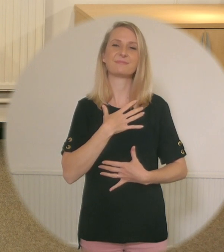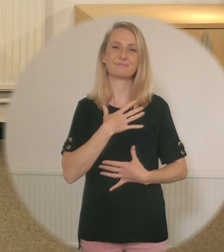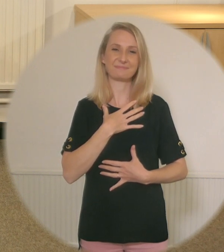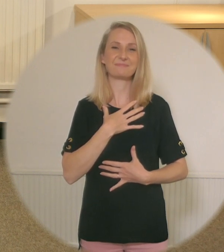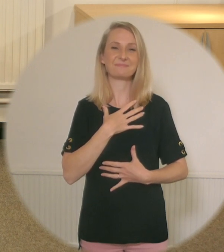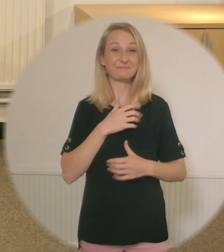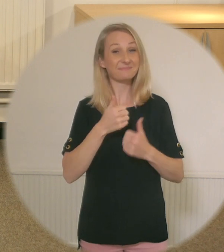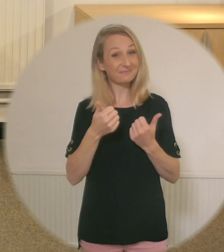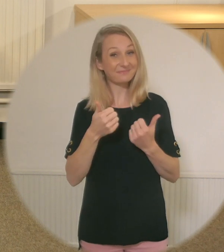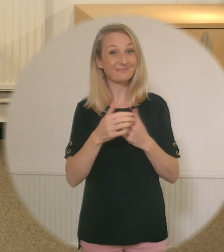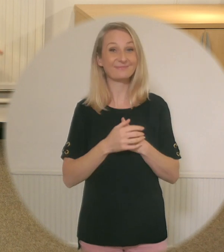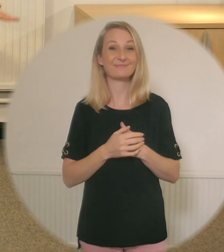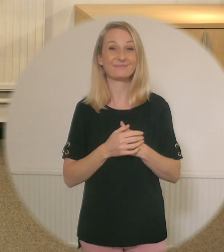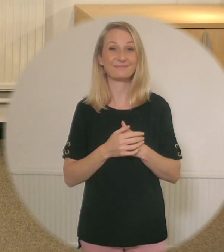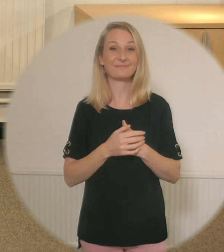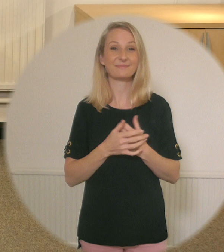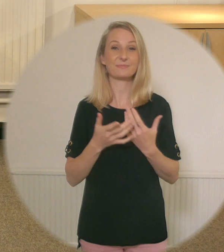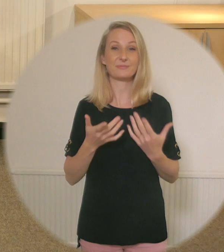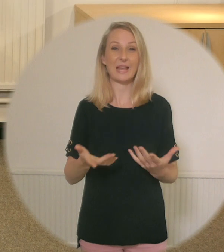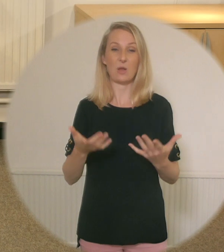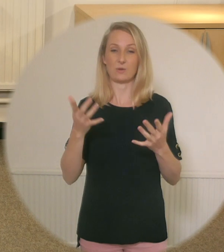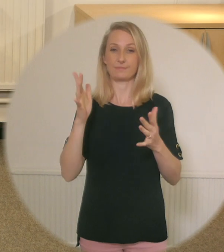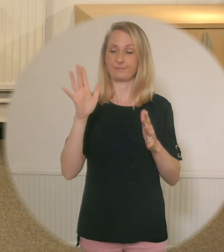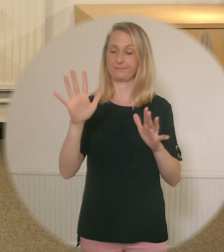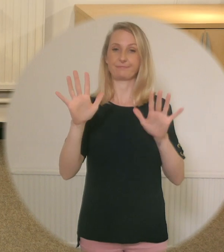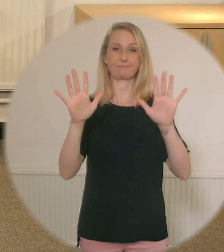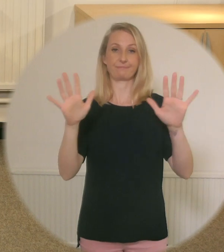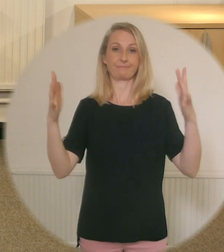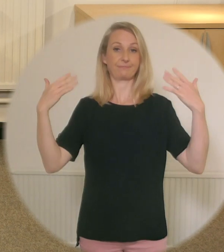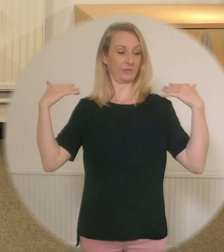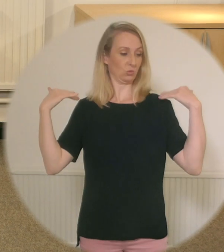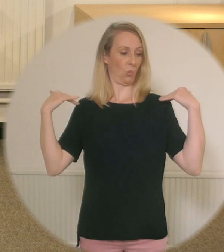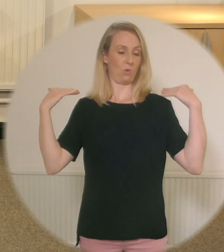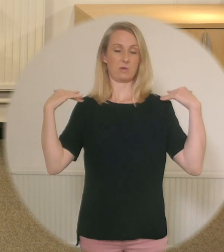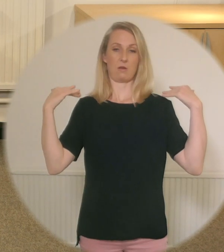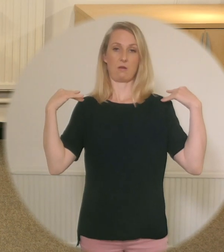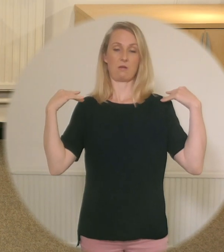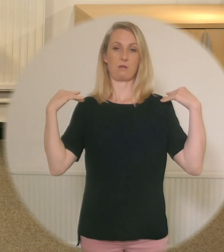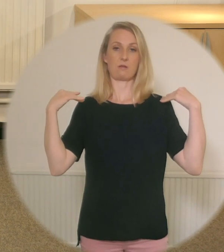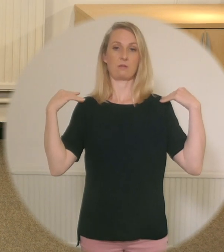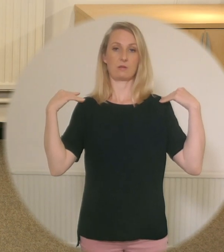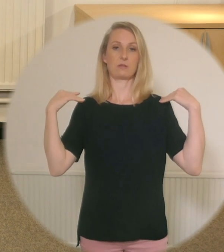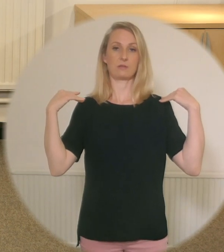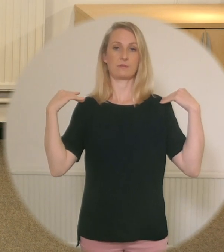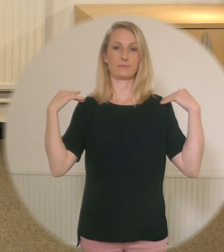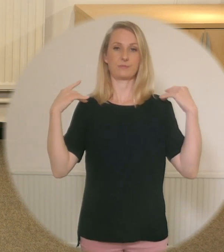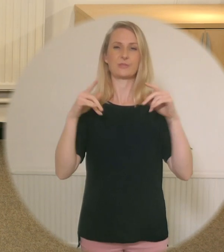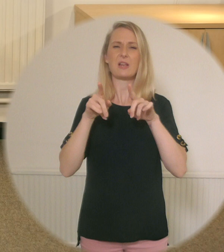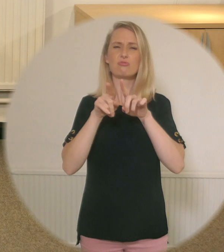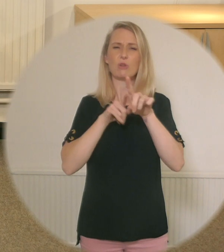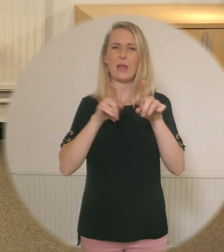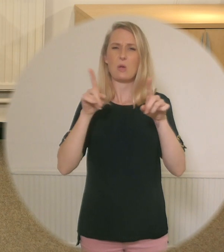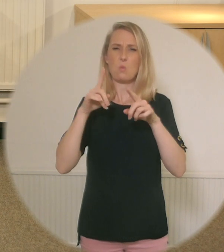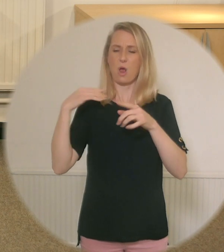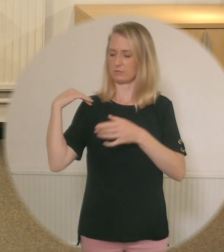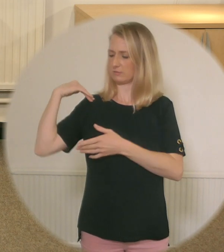Okay, so now we're going to bring our fingertips to our shoulders. See if you can keep your arms parallel